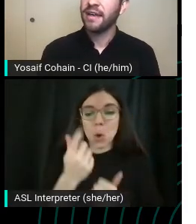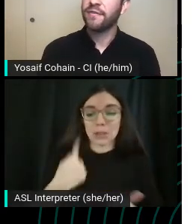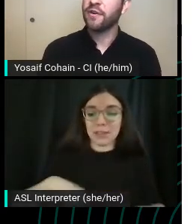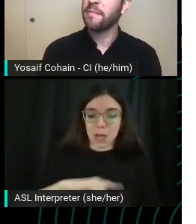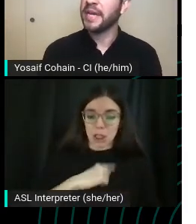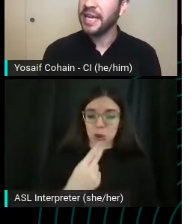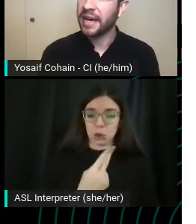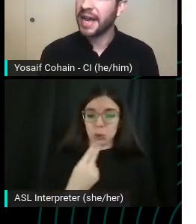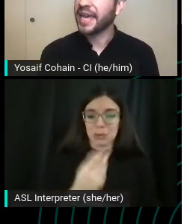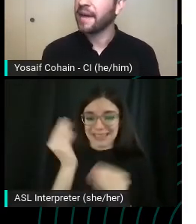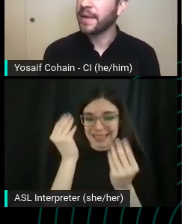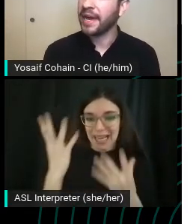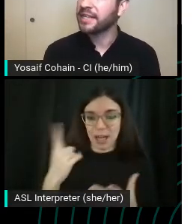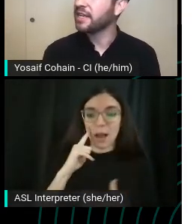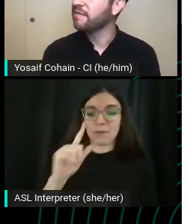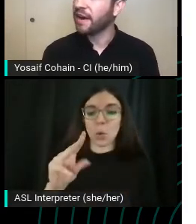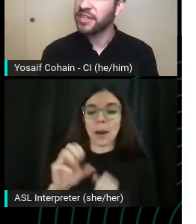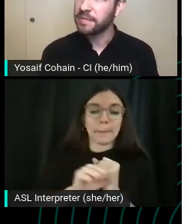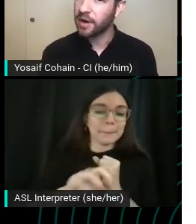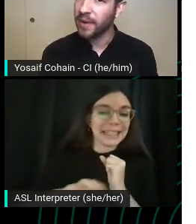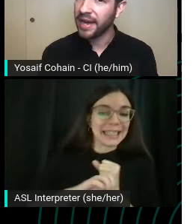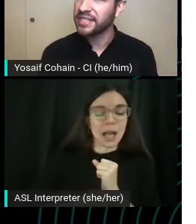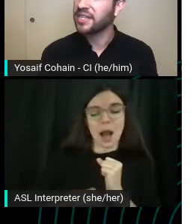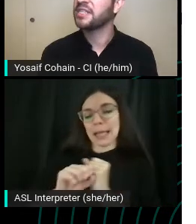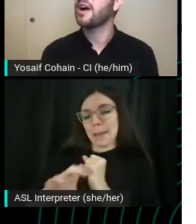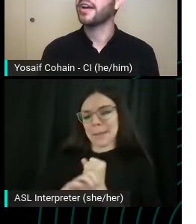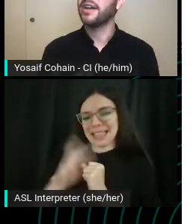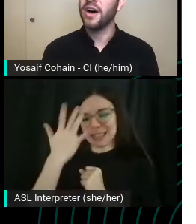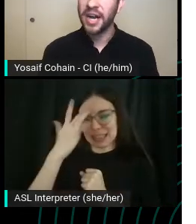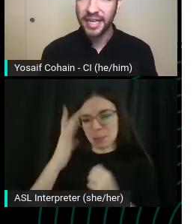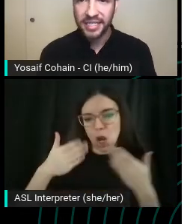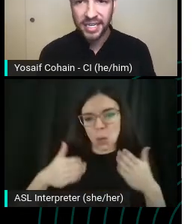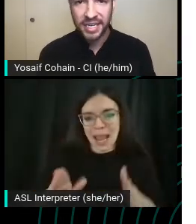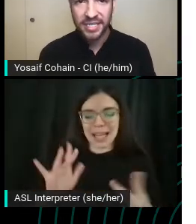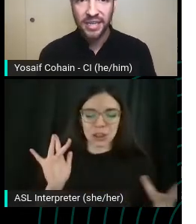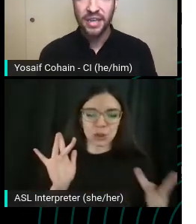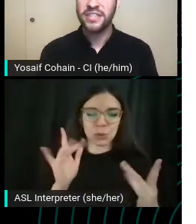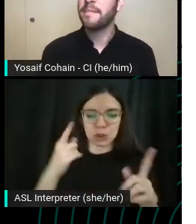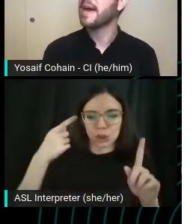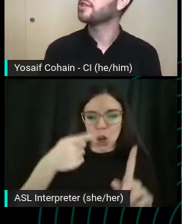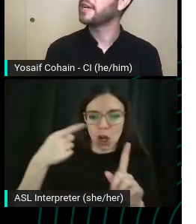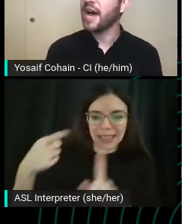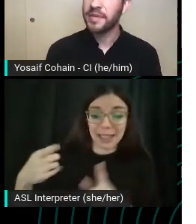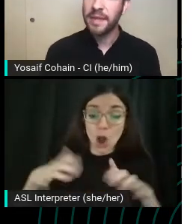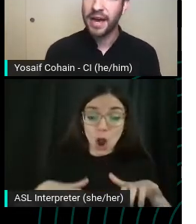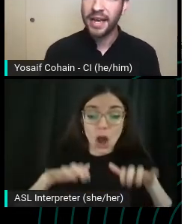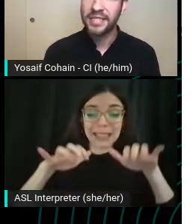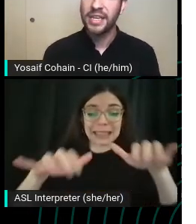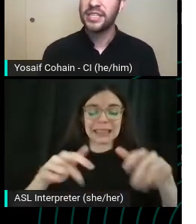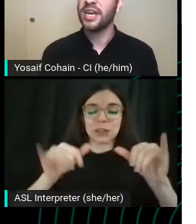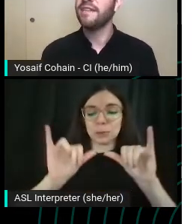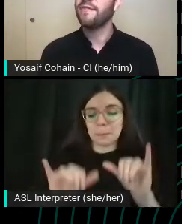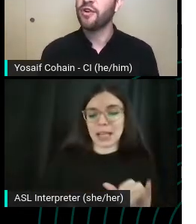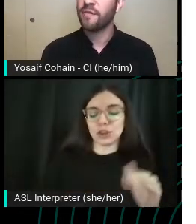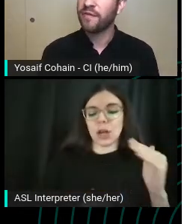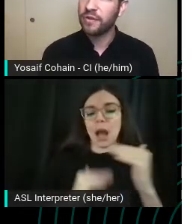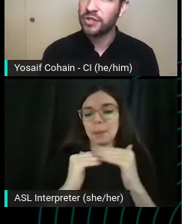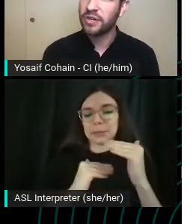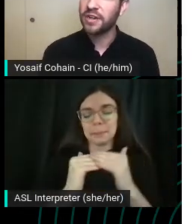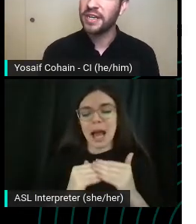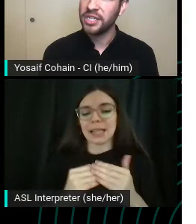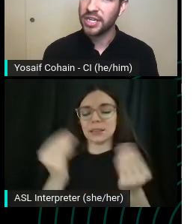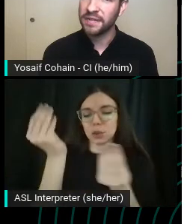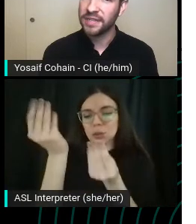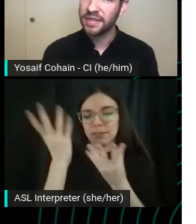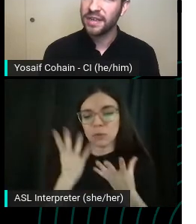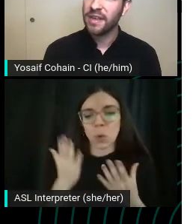data for media and campaigns in very smart ways to target audiences, to measure and optimize, to inform